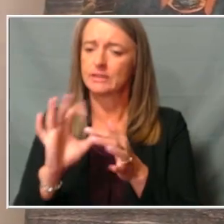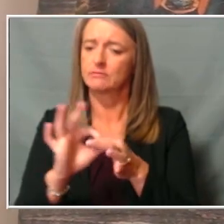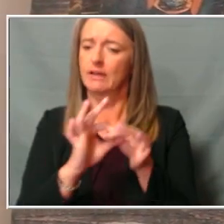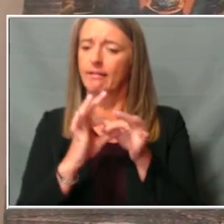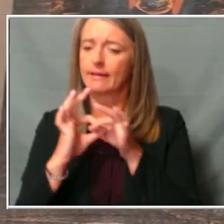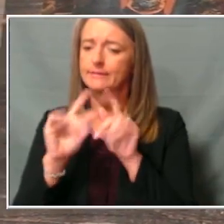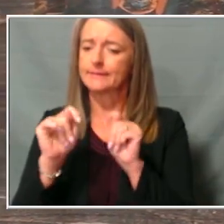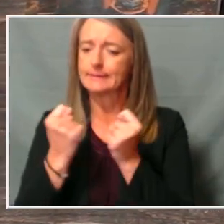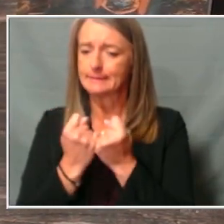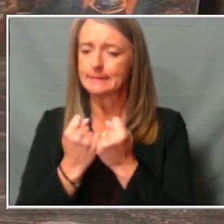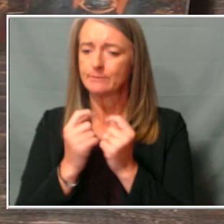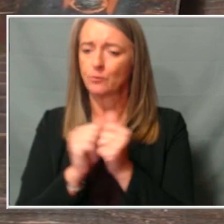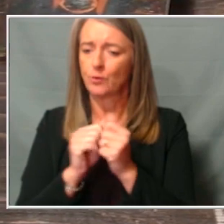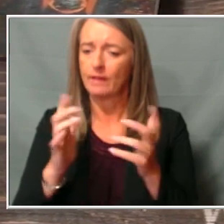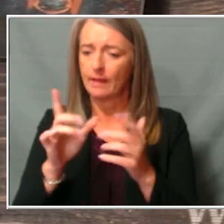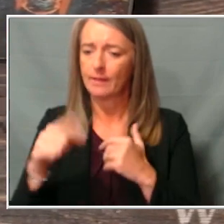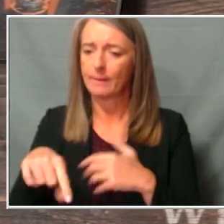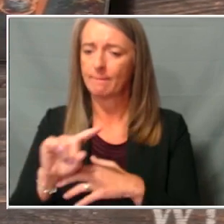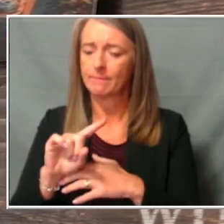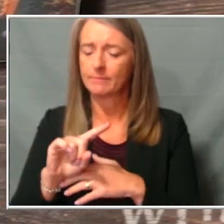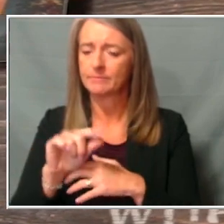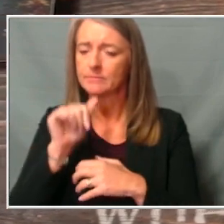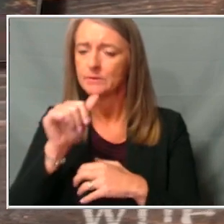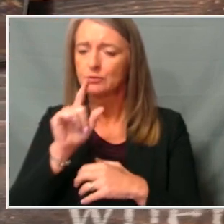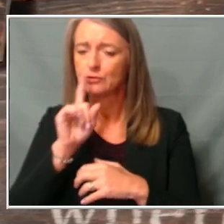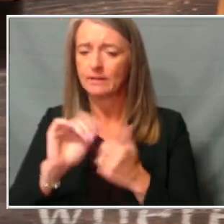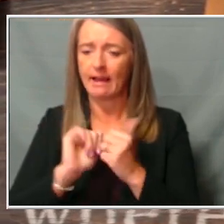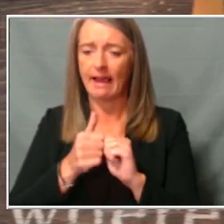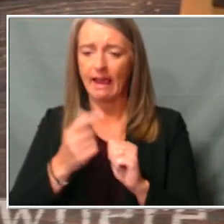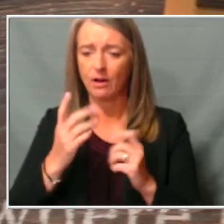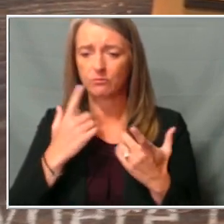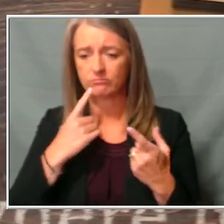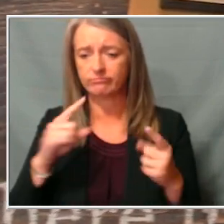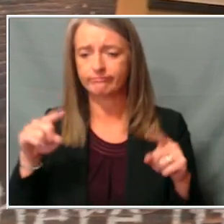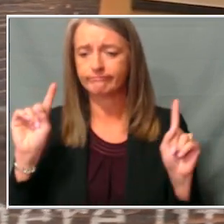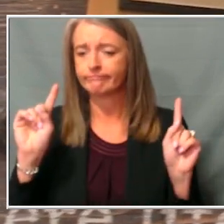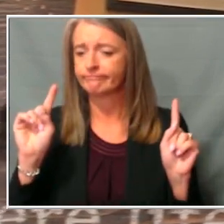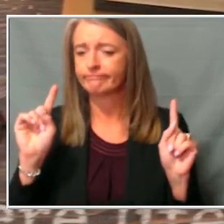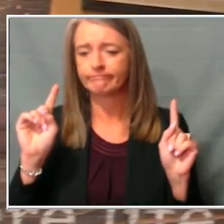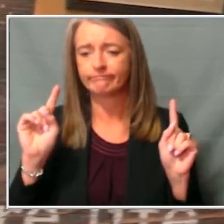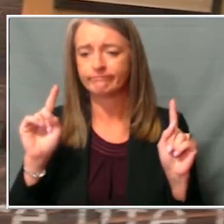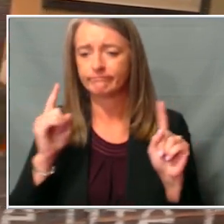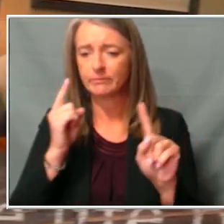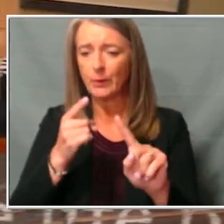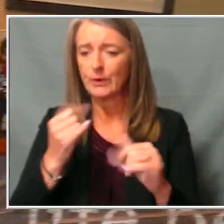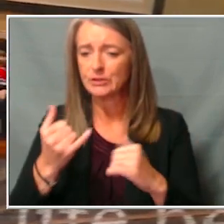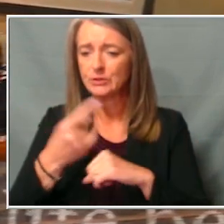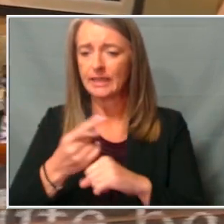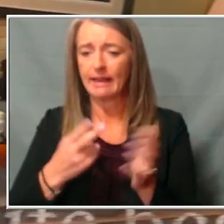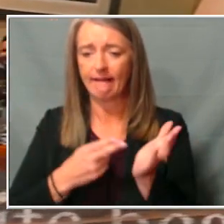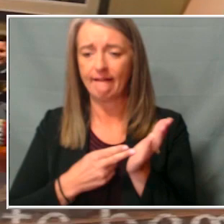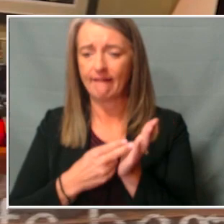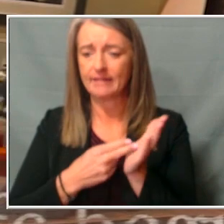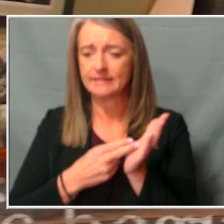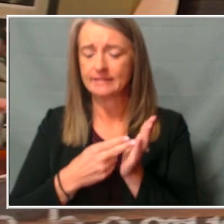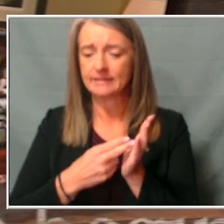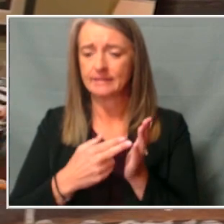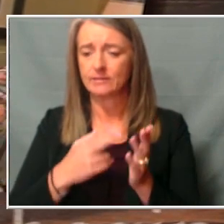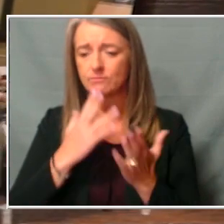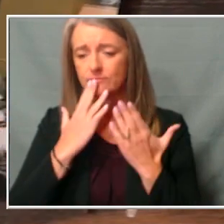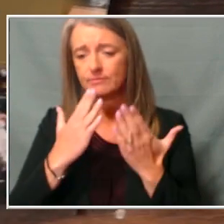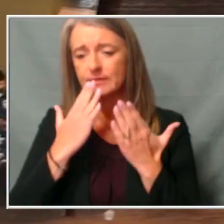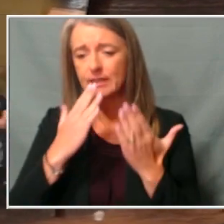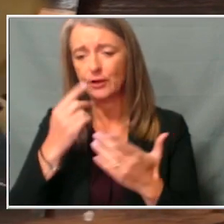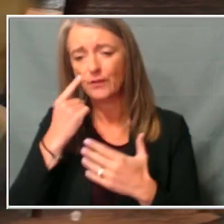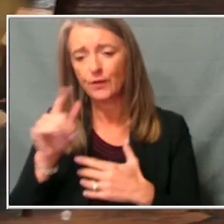team. Without them, I don't know how I would have gotten to this point today. Honestly, I'm most grateful for